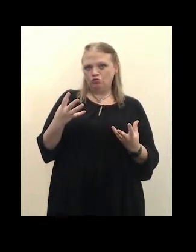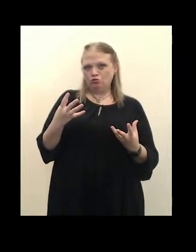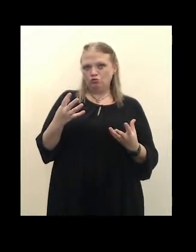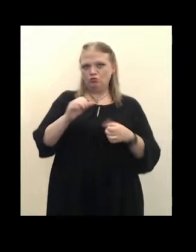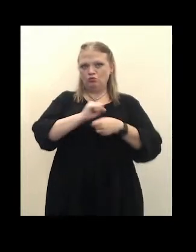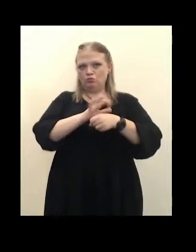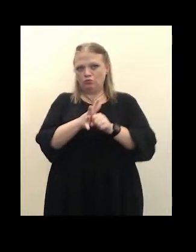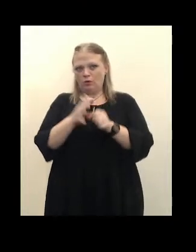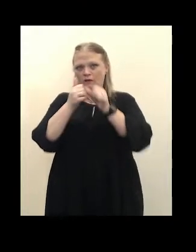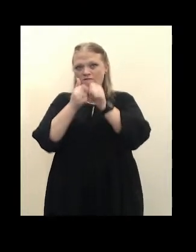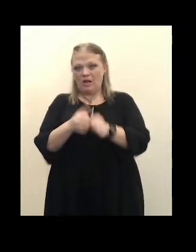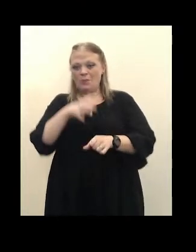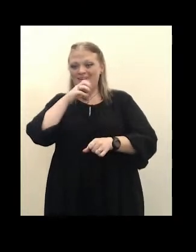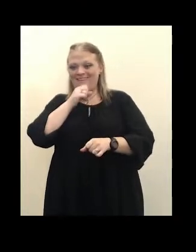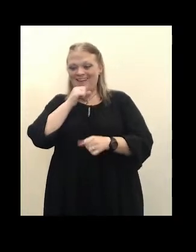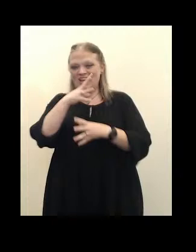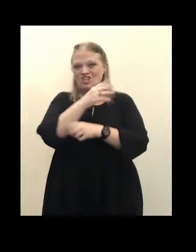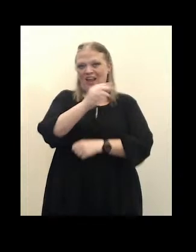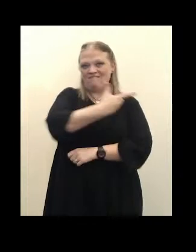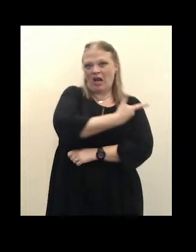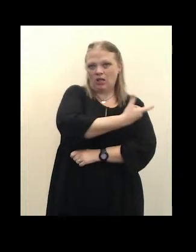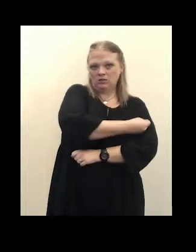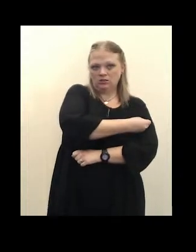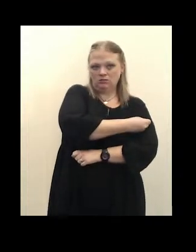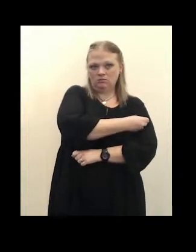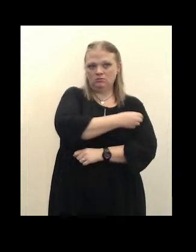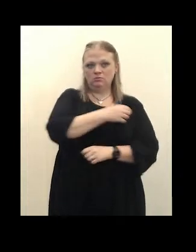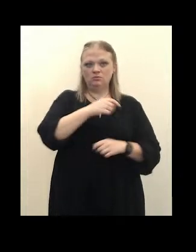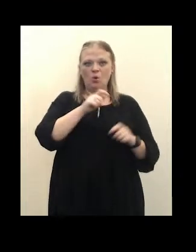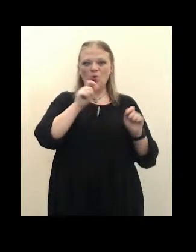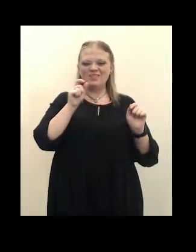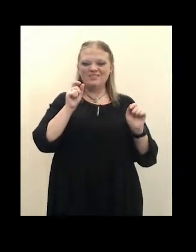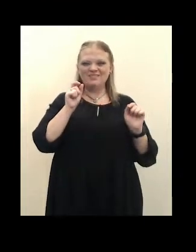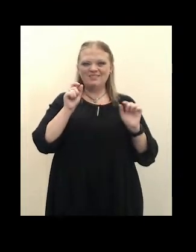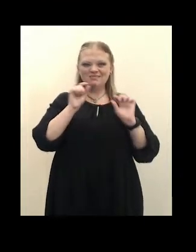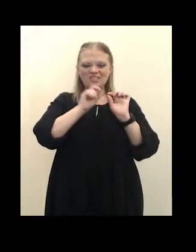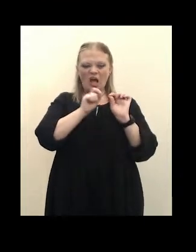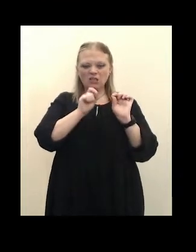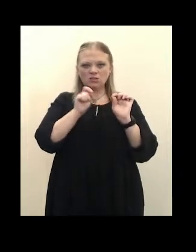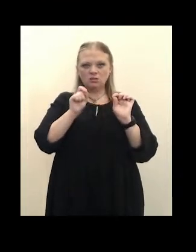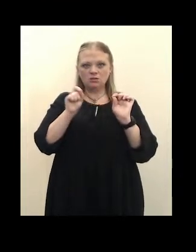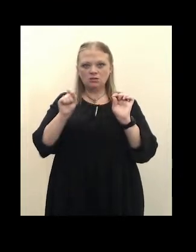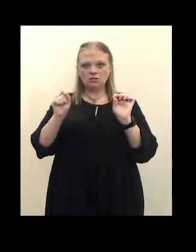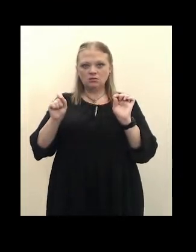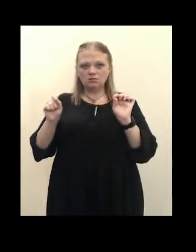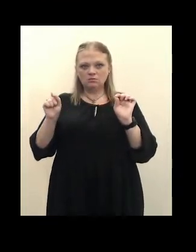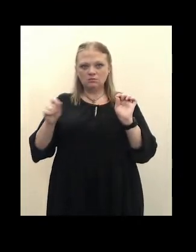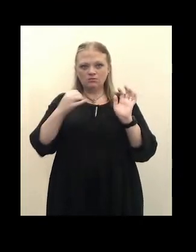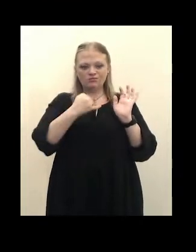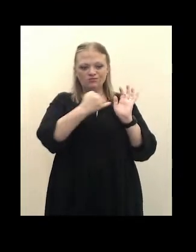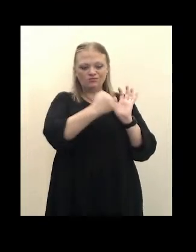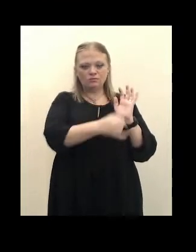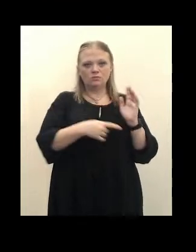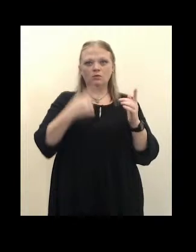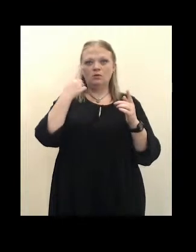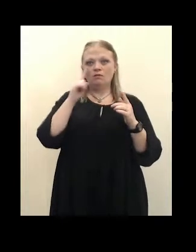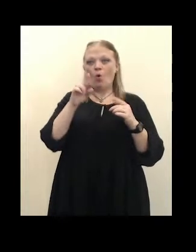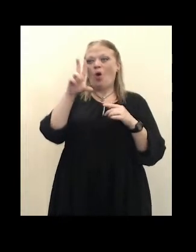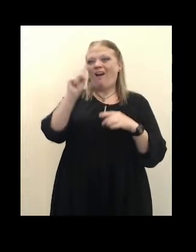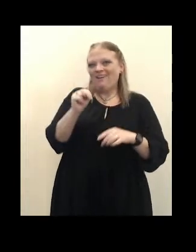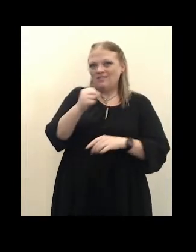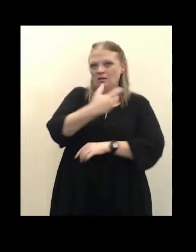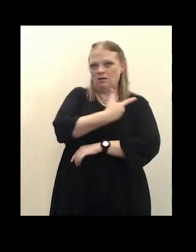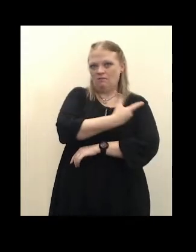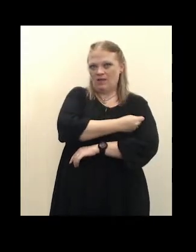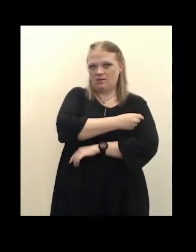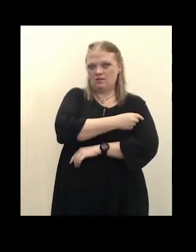the dotted lines corresponds to the COVID-19 case rates among unvaccinated people, and the solid